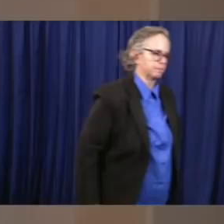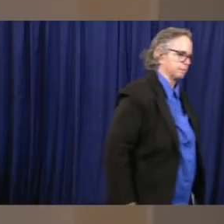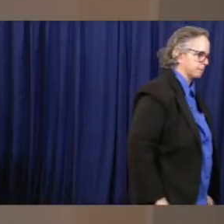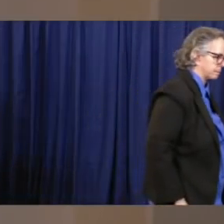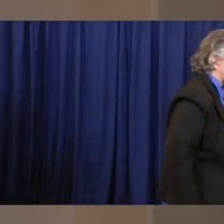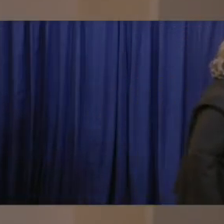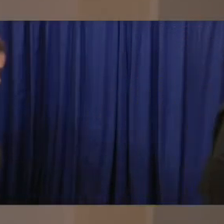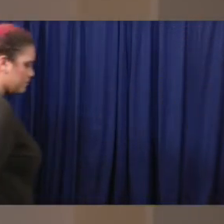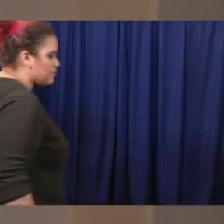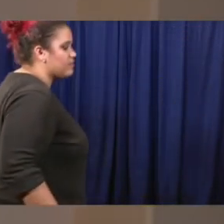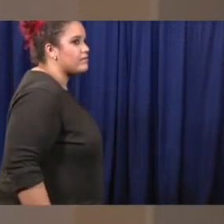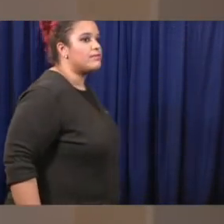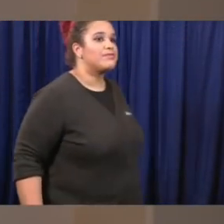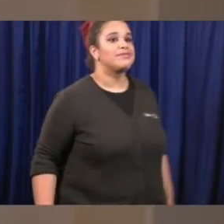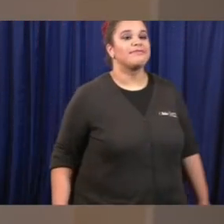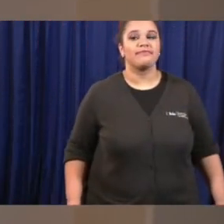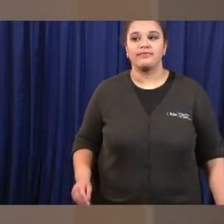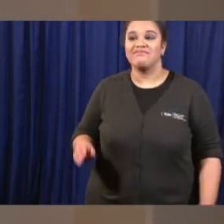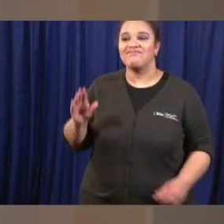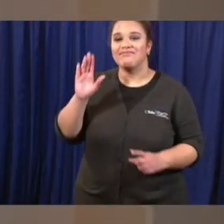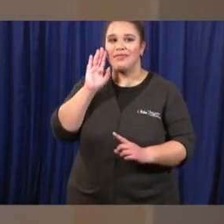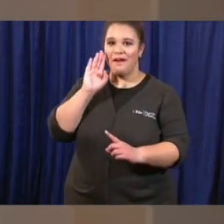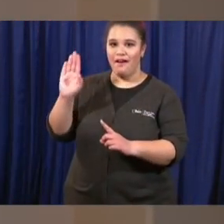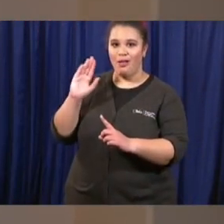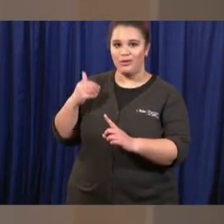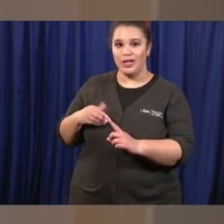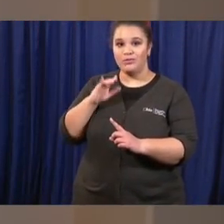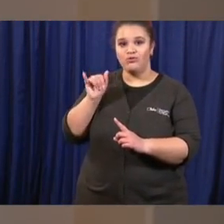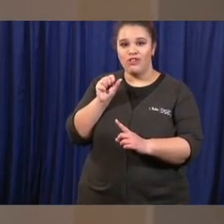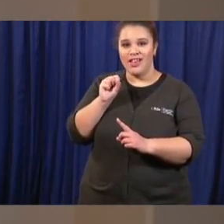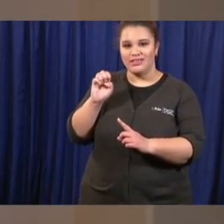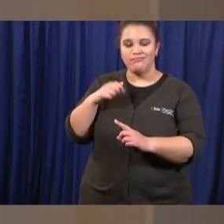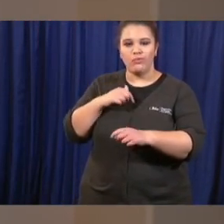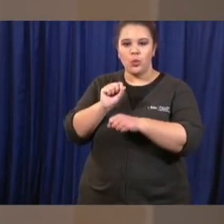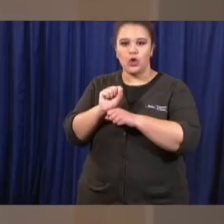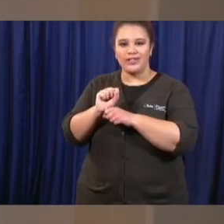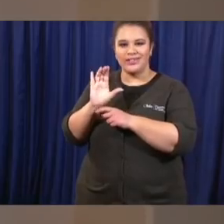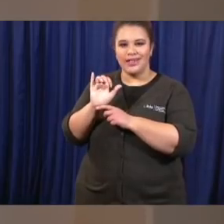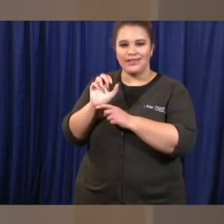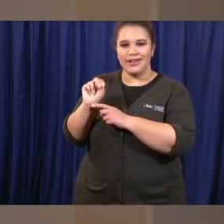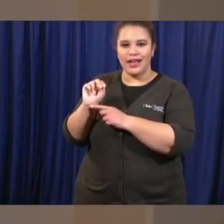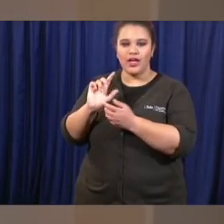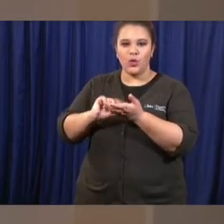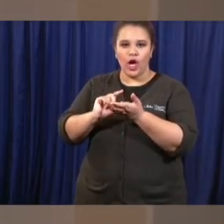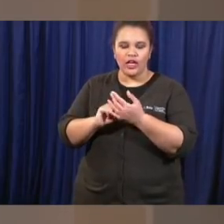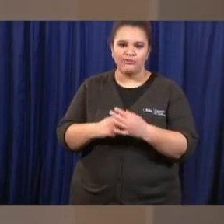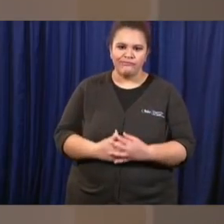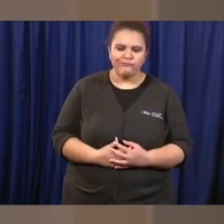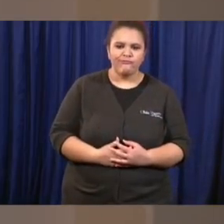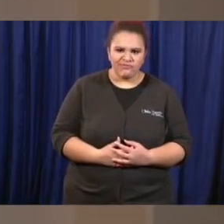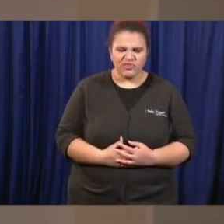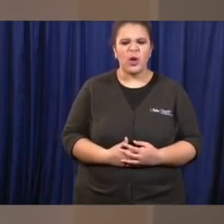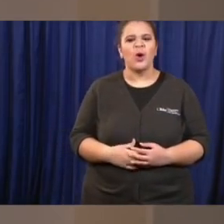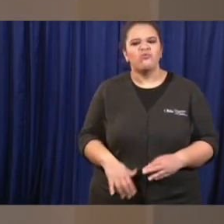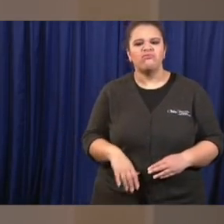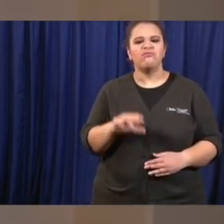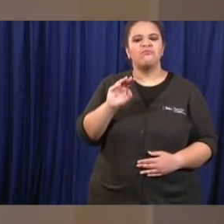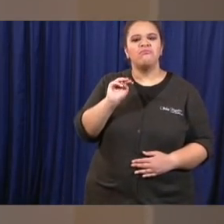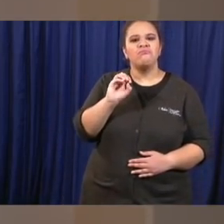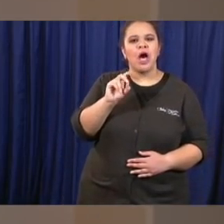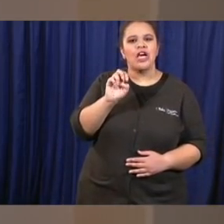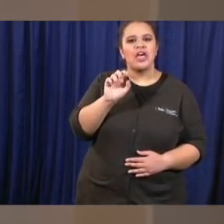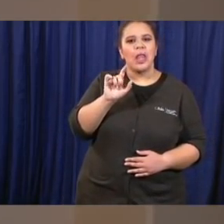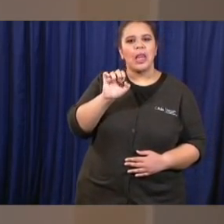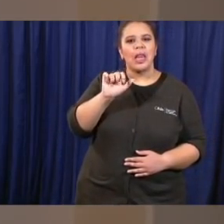Hi, this is Jessie Balmer with the Cincinnati Enquirer. I guess given the weather forecast-like nature of modeling, how will we know when